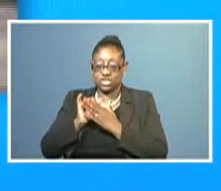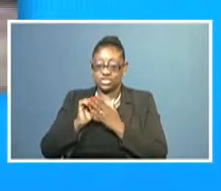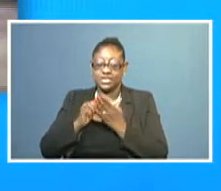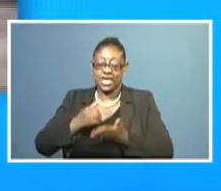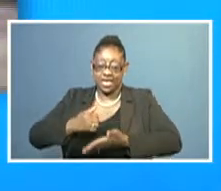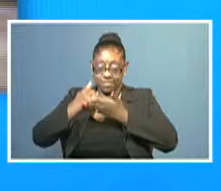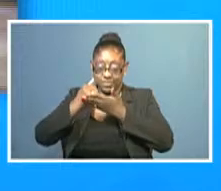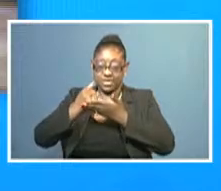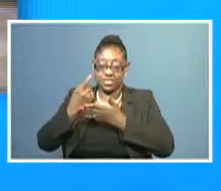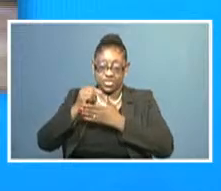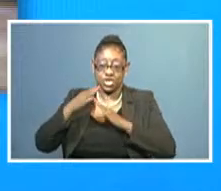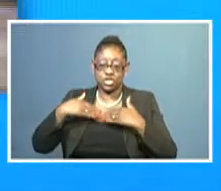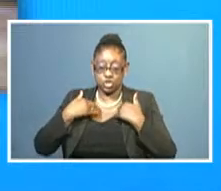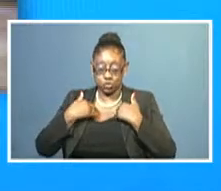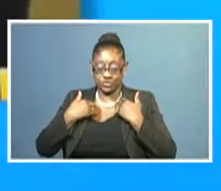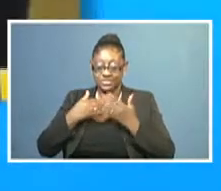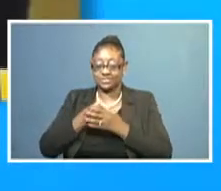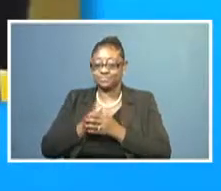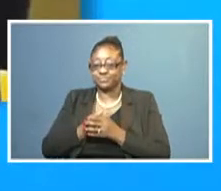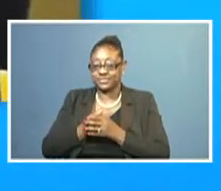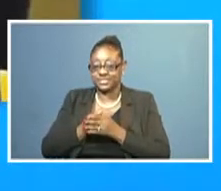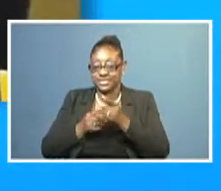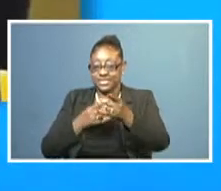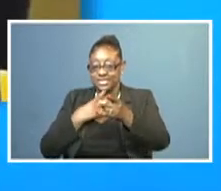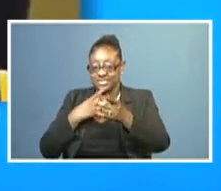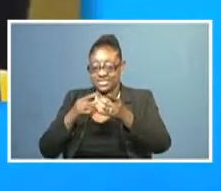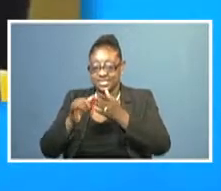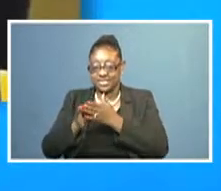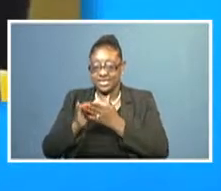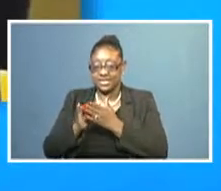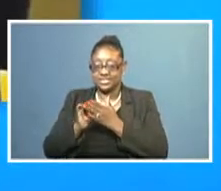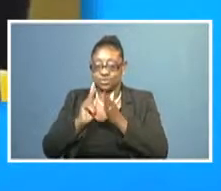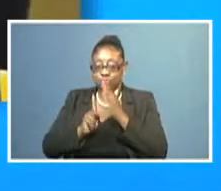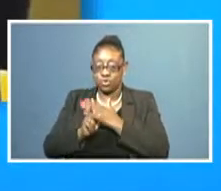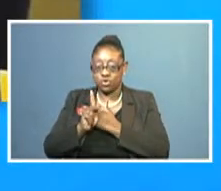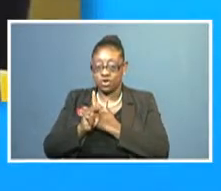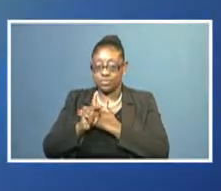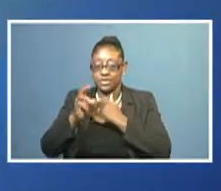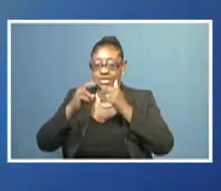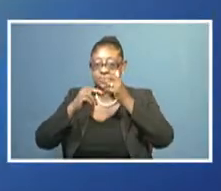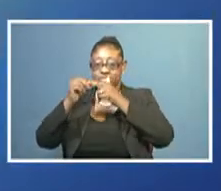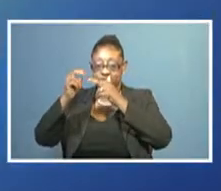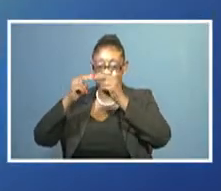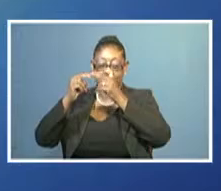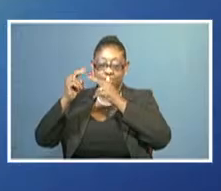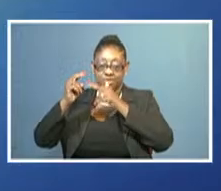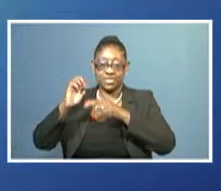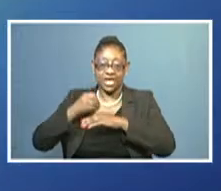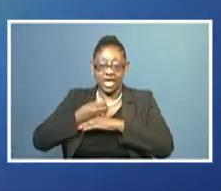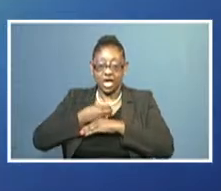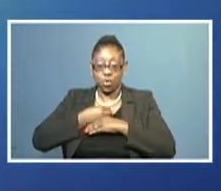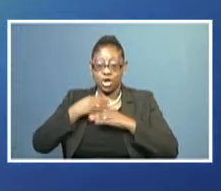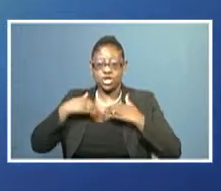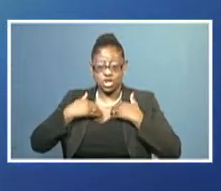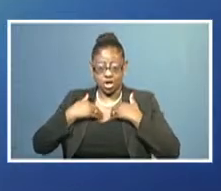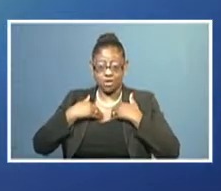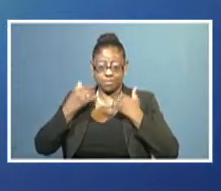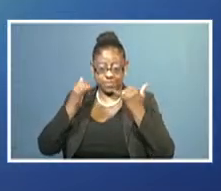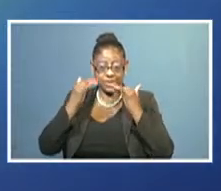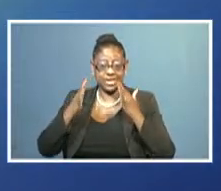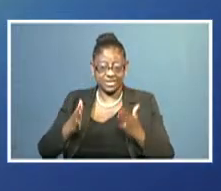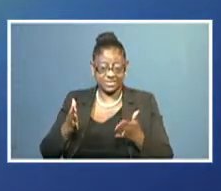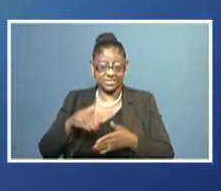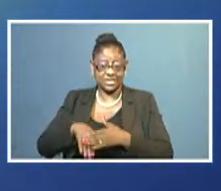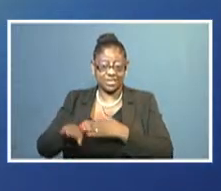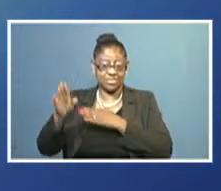the youth. Next Basketball is a youth basketball program dedicated to the development of our young basketball players here in the Bahamas,